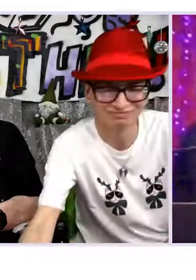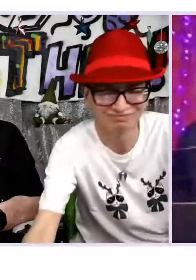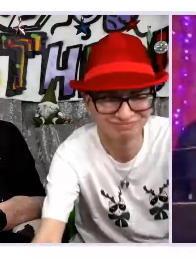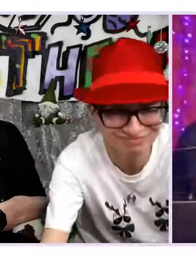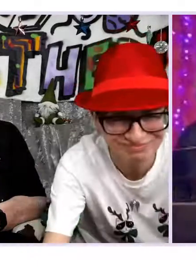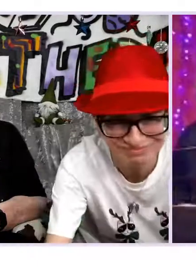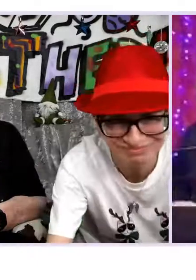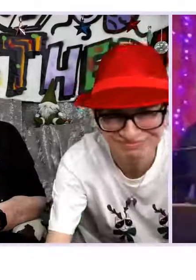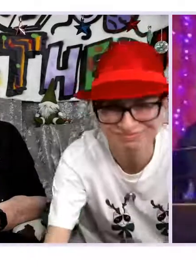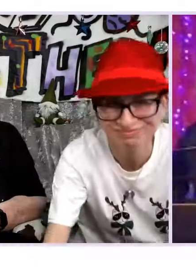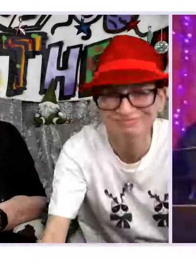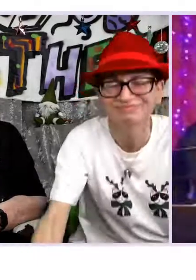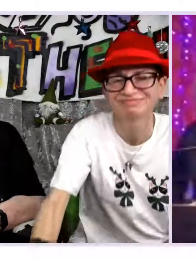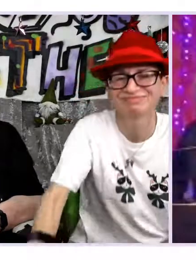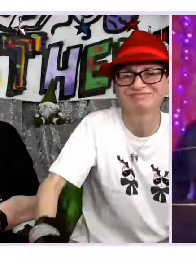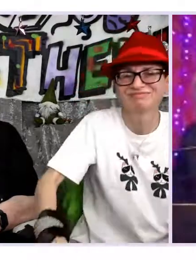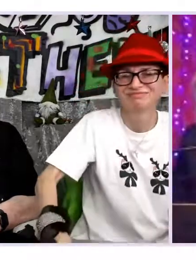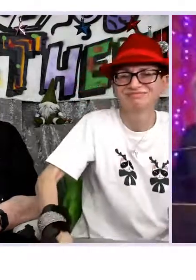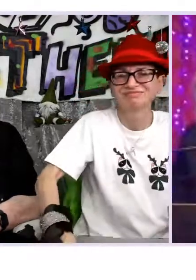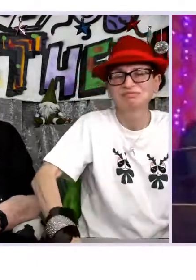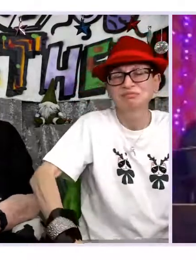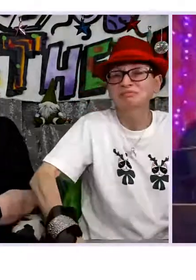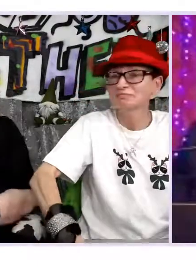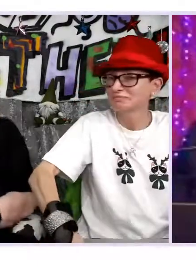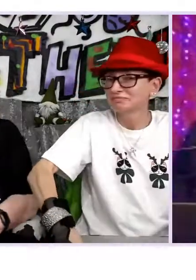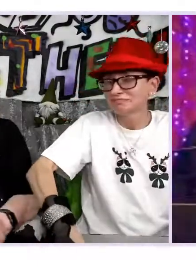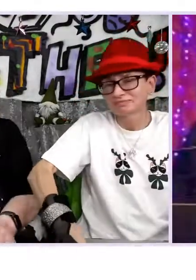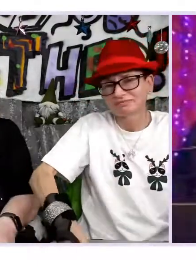pair because they look quite cool.